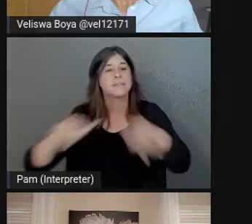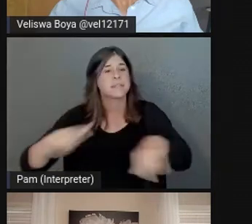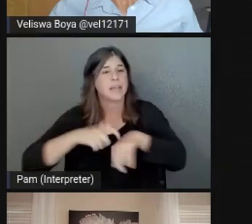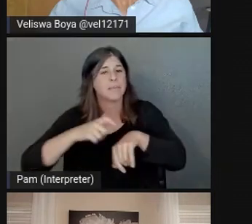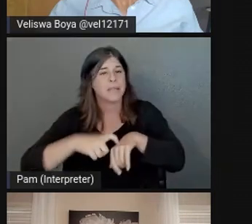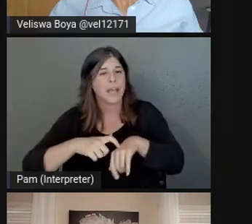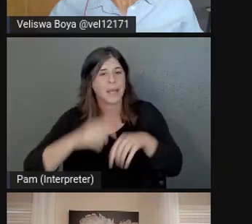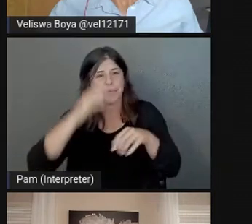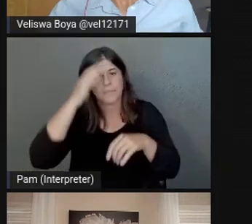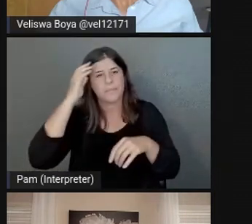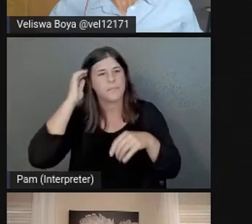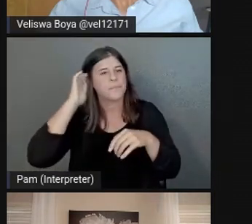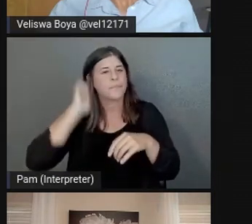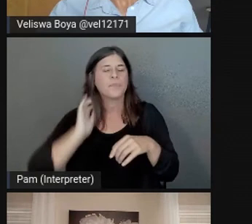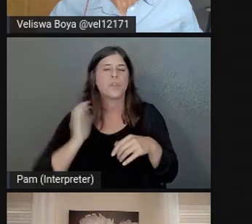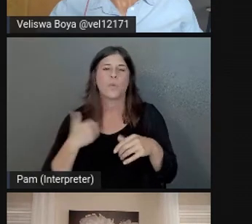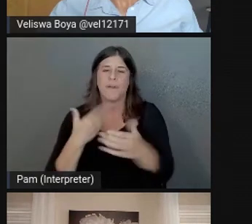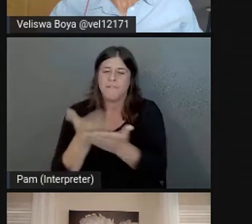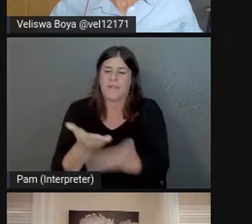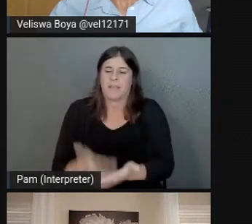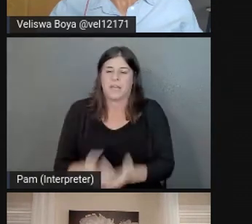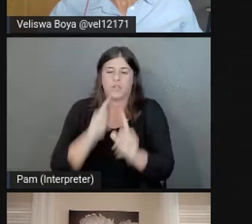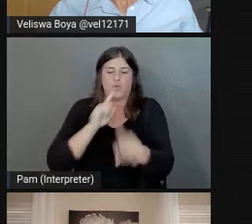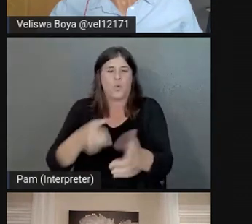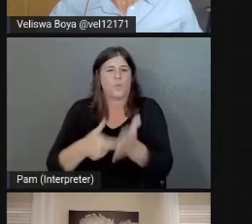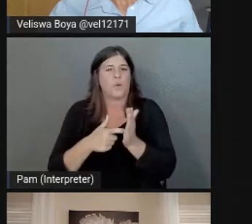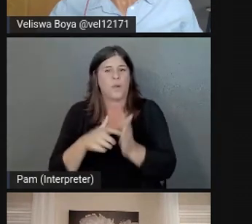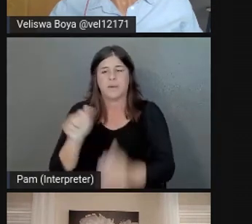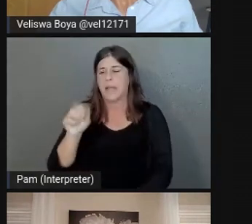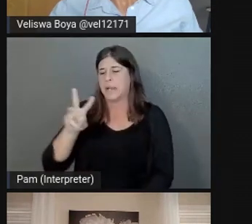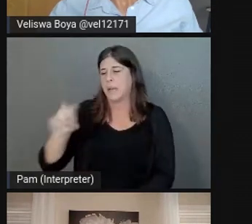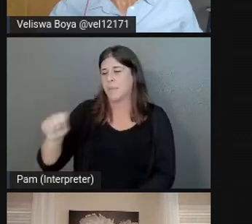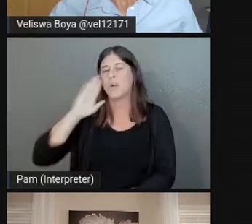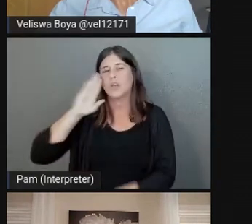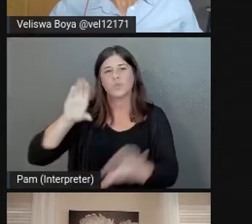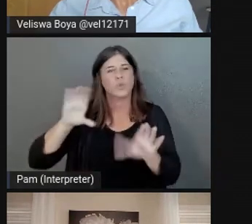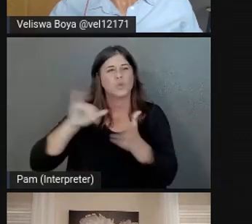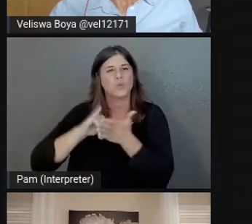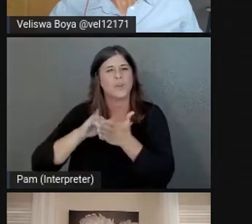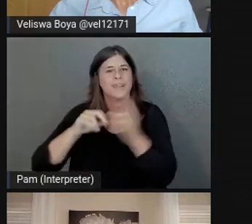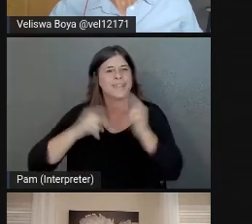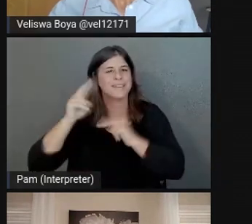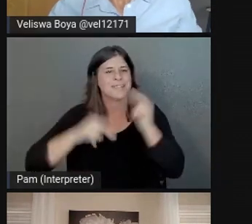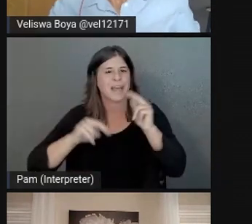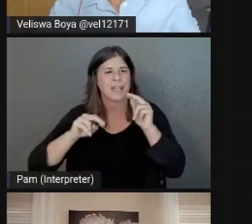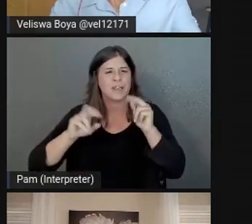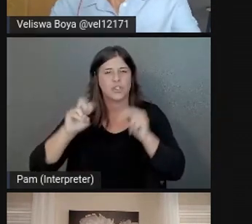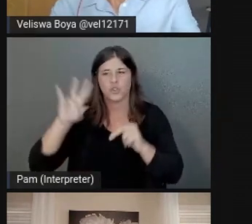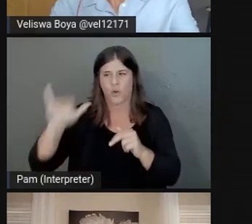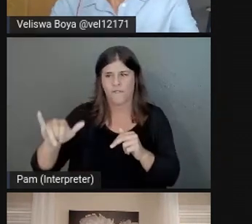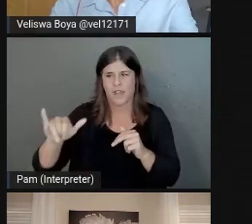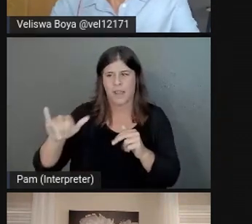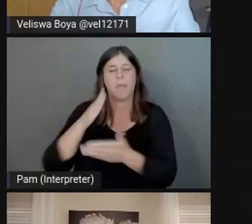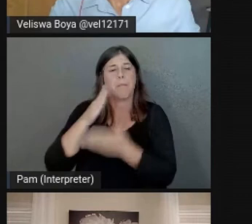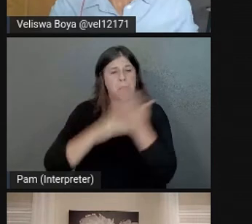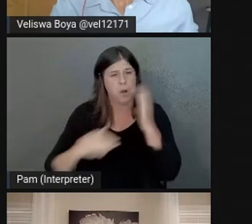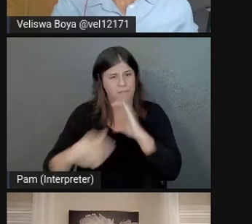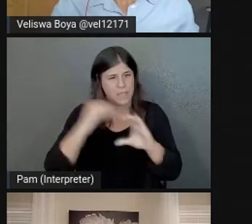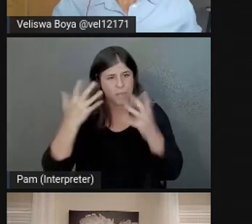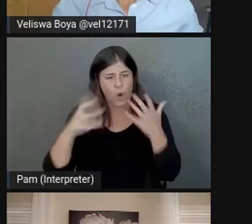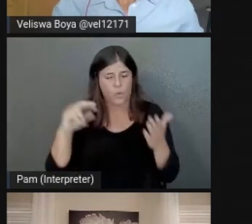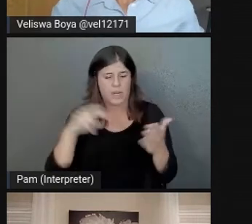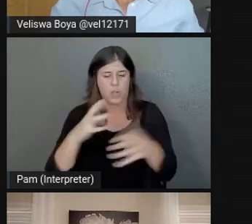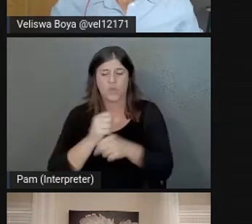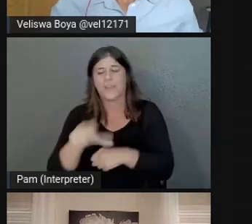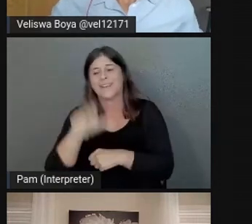moving on to the validation and order requirements, AWS is going to be doing a site survey. As a part of the email that was sent, there'll be another